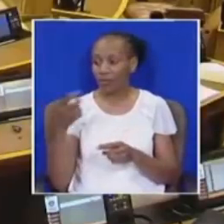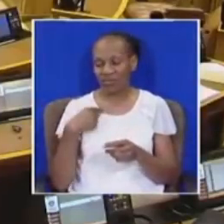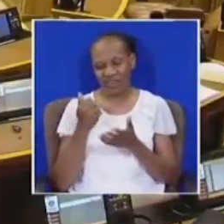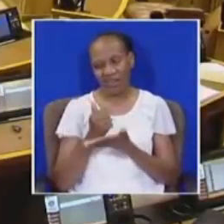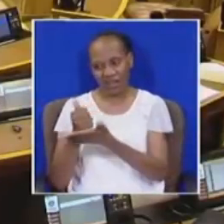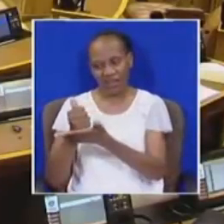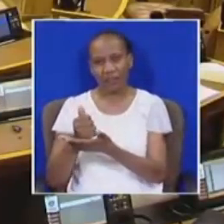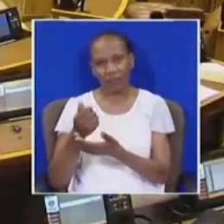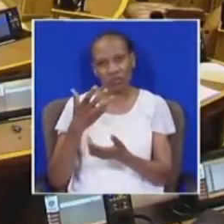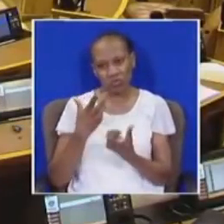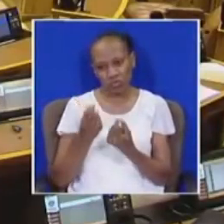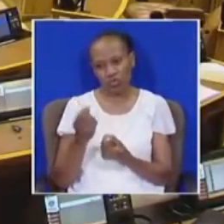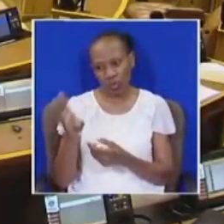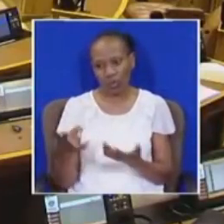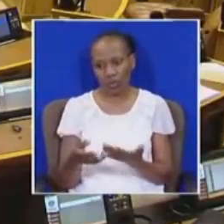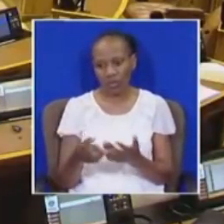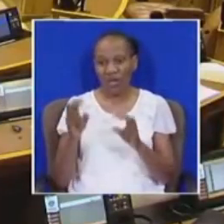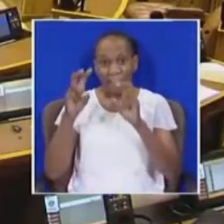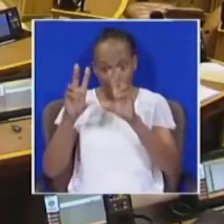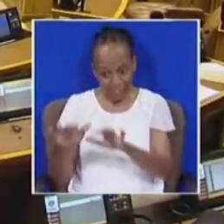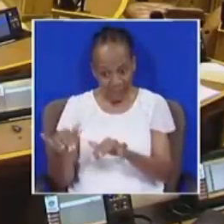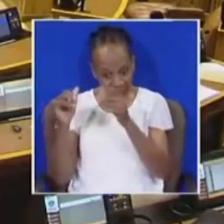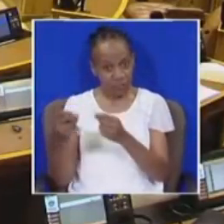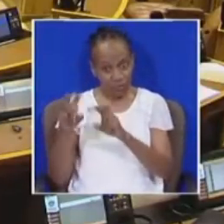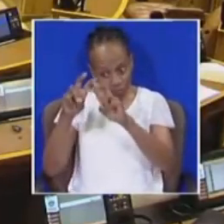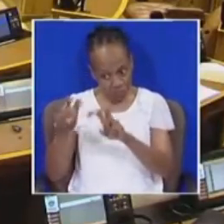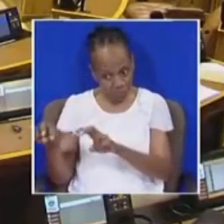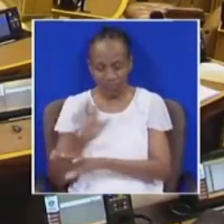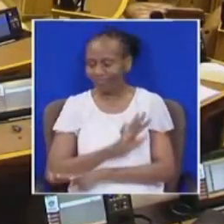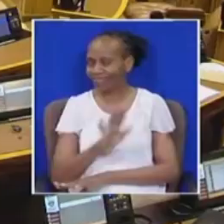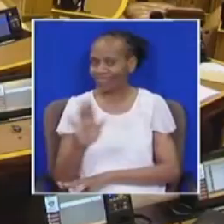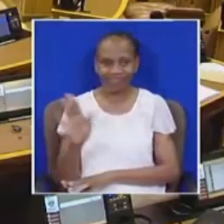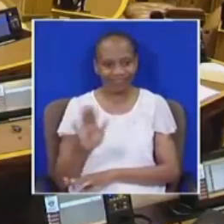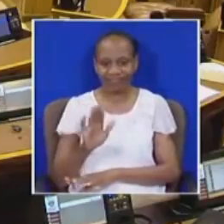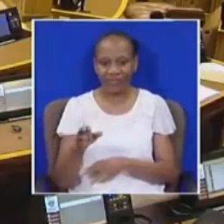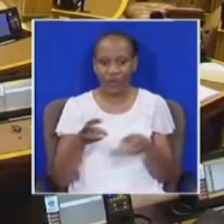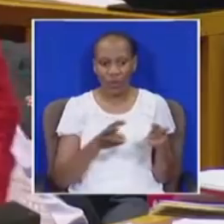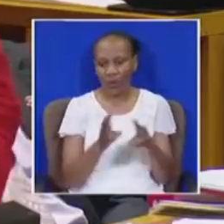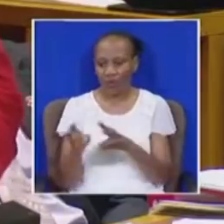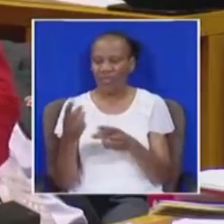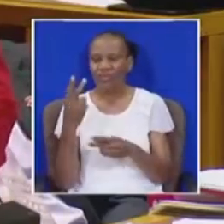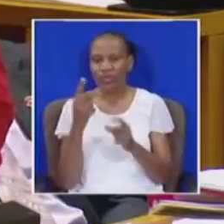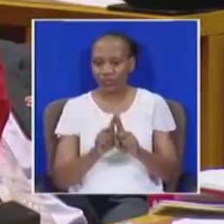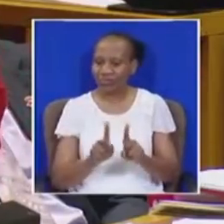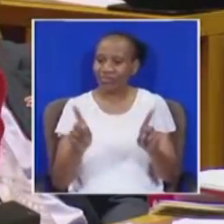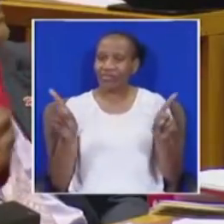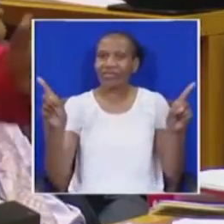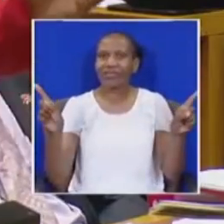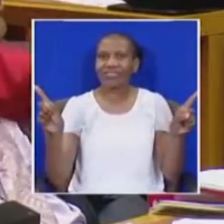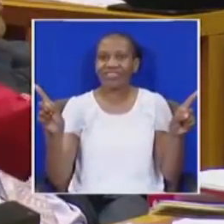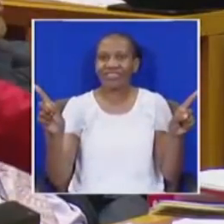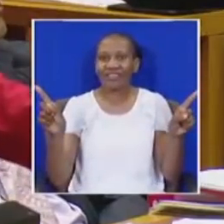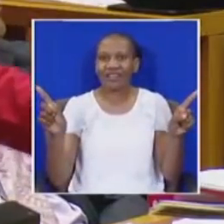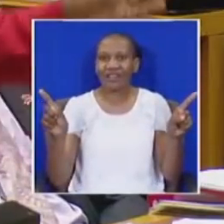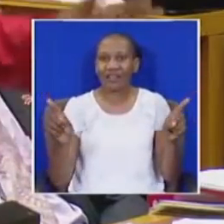no investigation that Parliament is pursuing. It's only an inquiry. Those are two different things with different implications. So